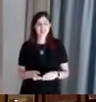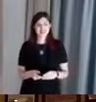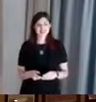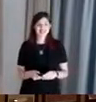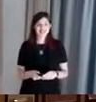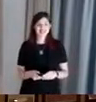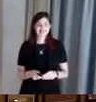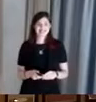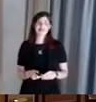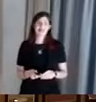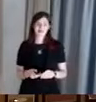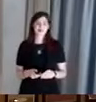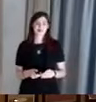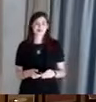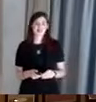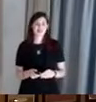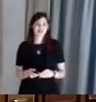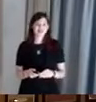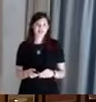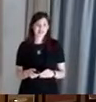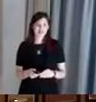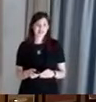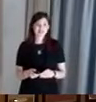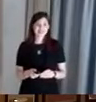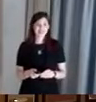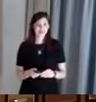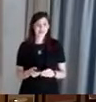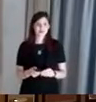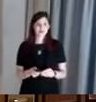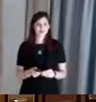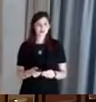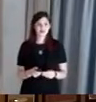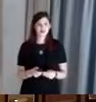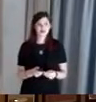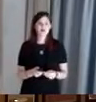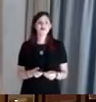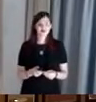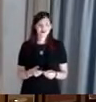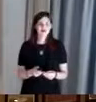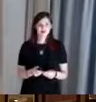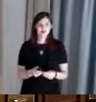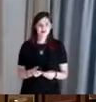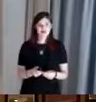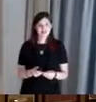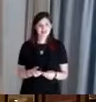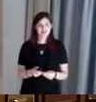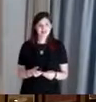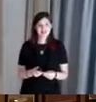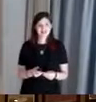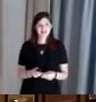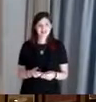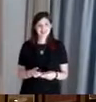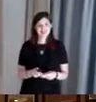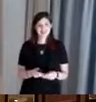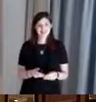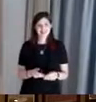give a lot of other publications and resources for content that may look to do that. And it also brings up the idea,